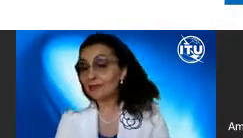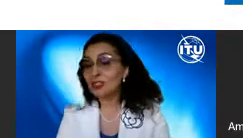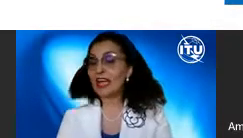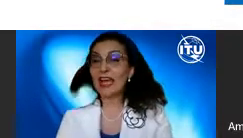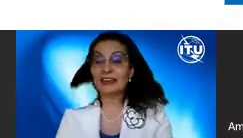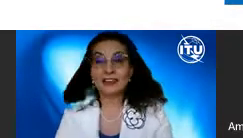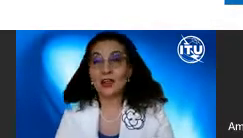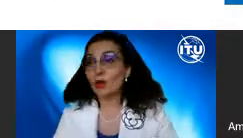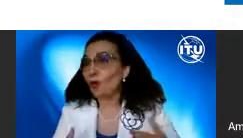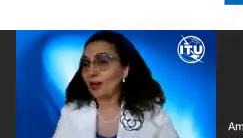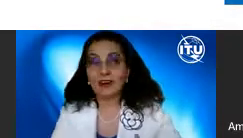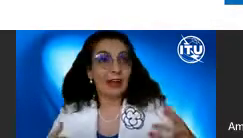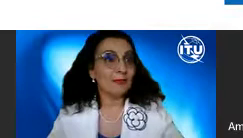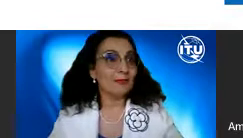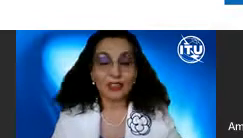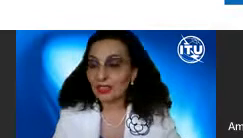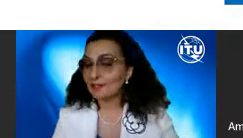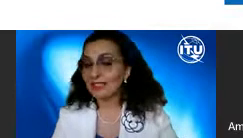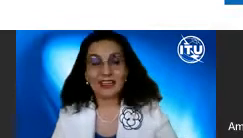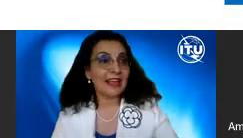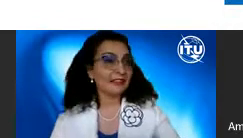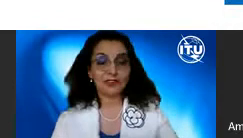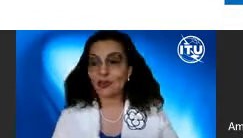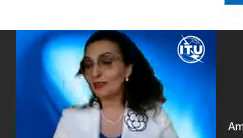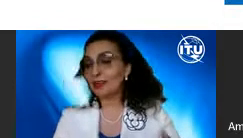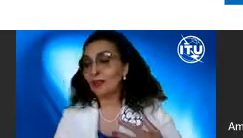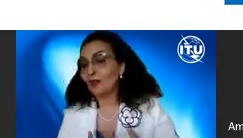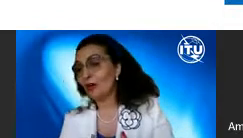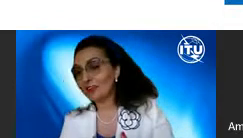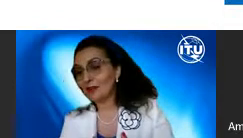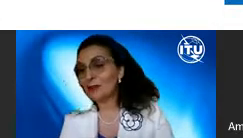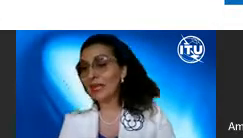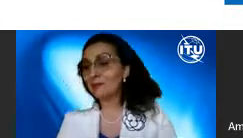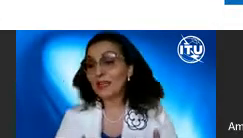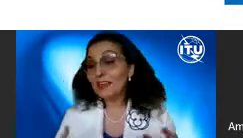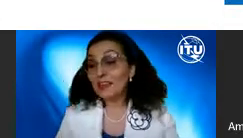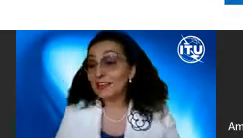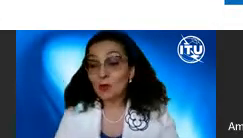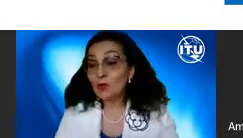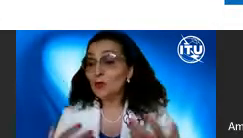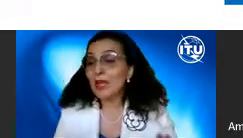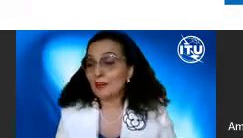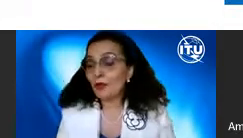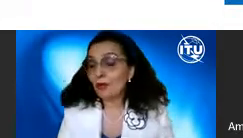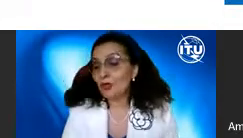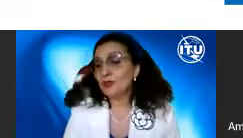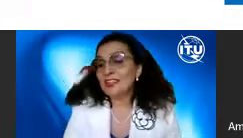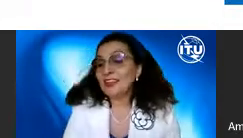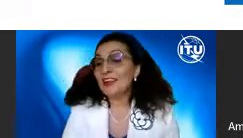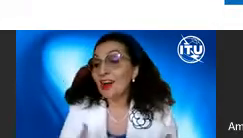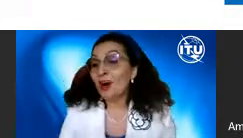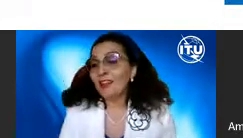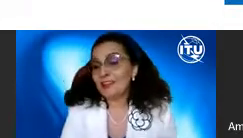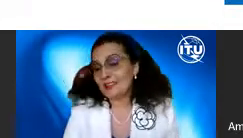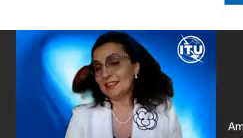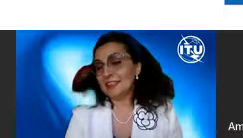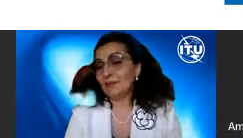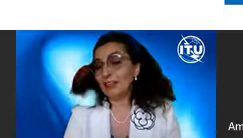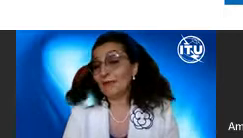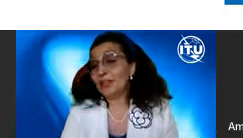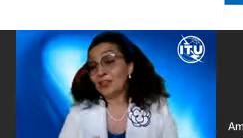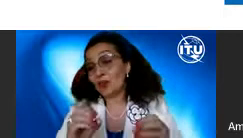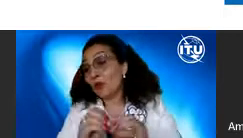the time to text, or I'm doing something else, driving or holding my baby. So we are all using all